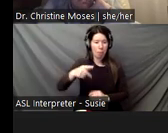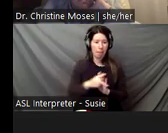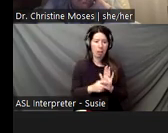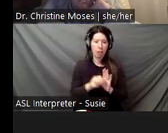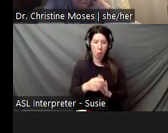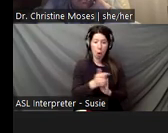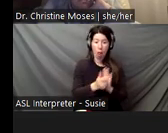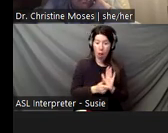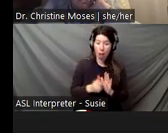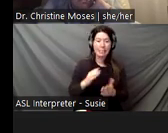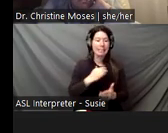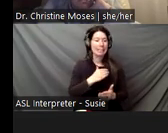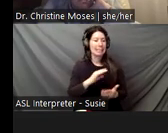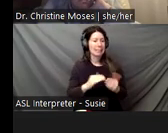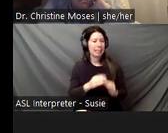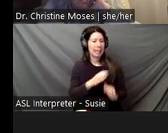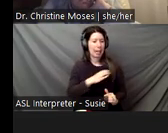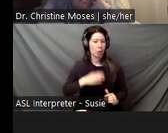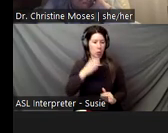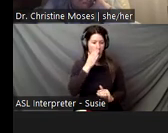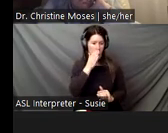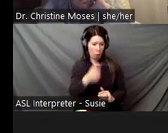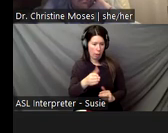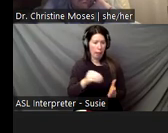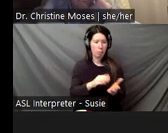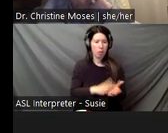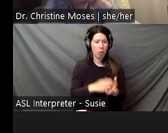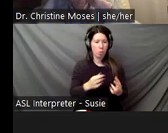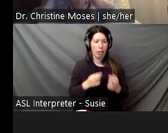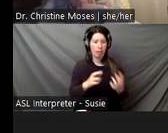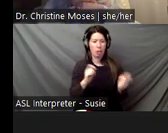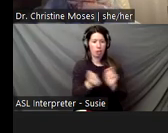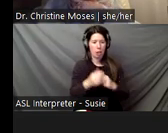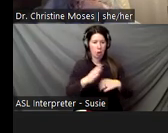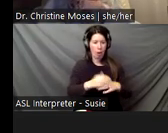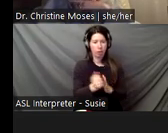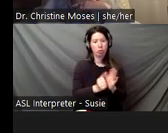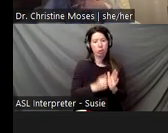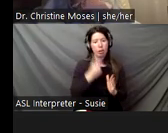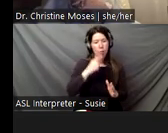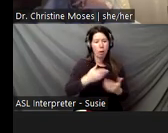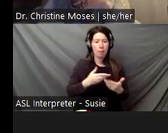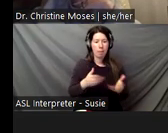meeting for discussion within TBD X days after the receipt of the recommendation.